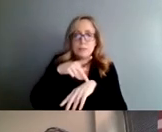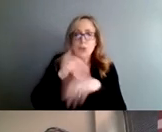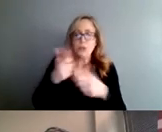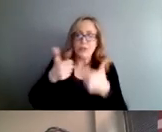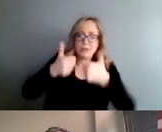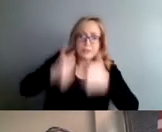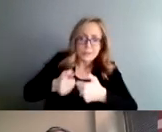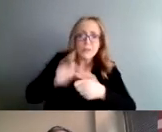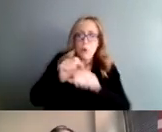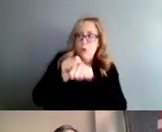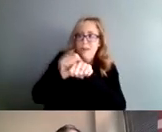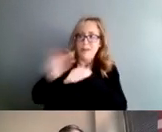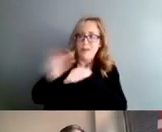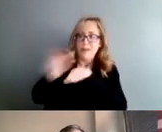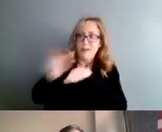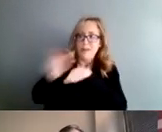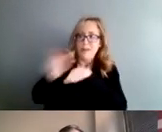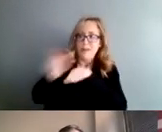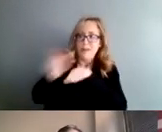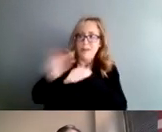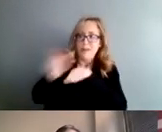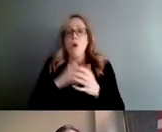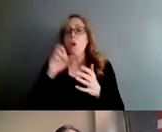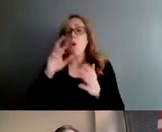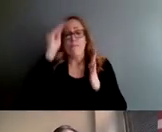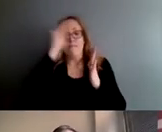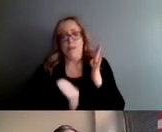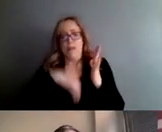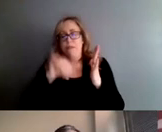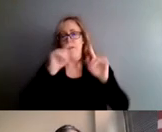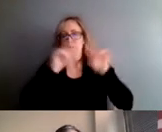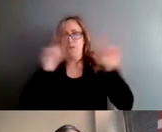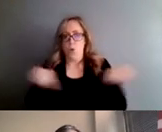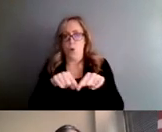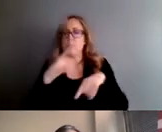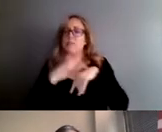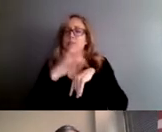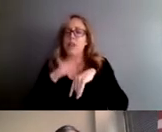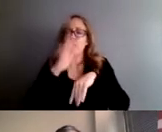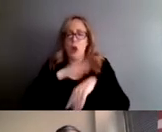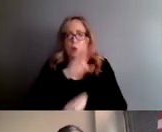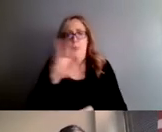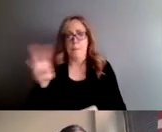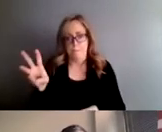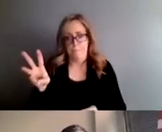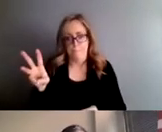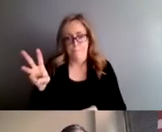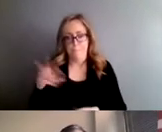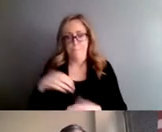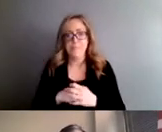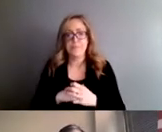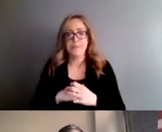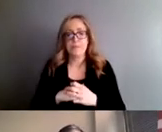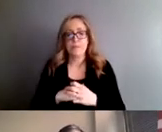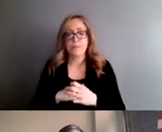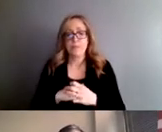principal or email the principal, or you could fill out this form that's available on our website. And while